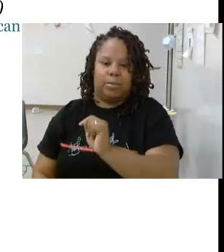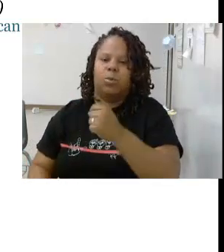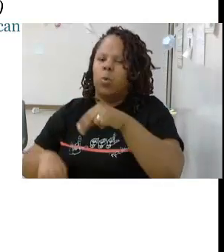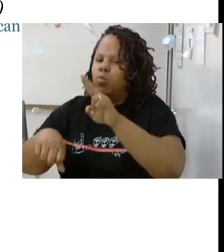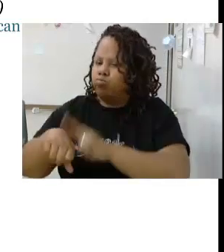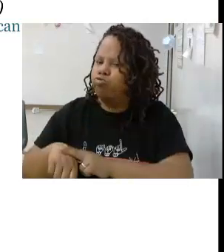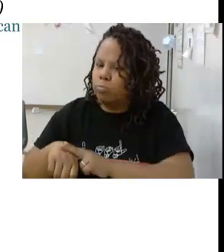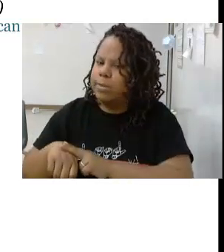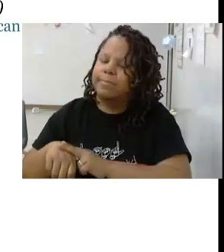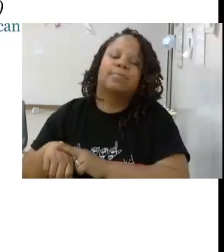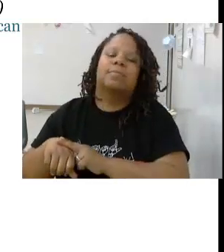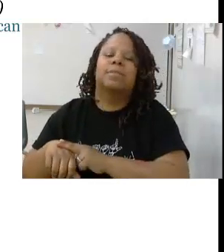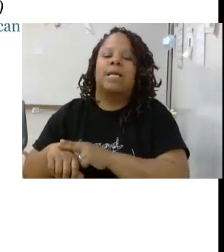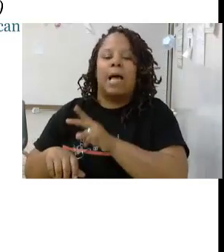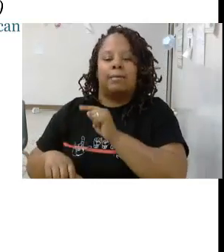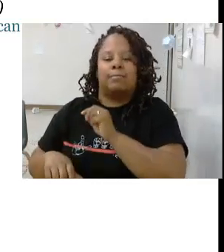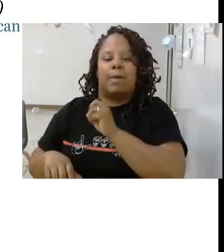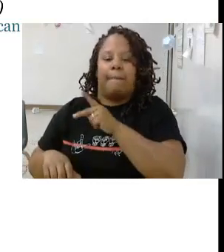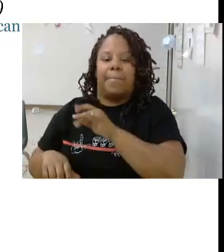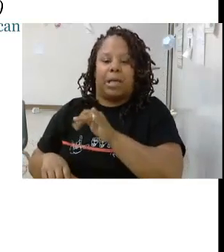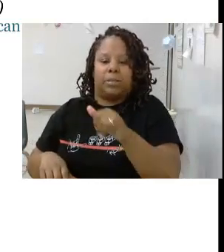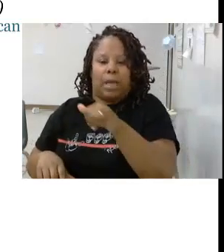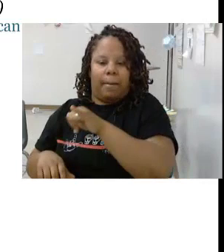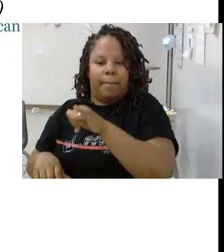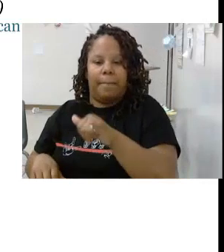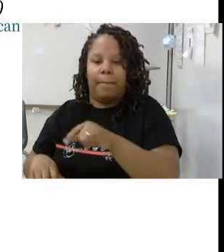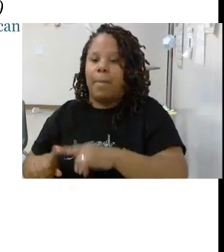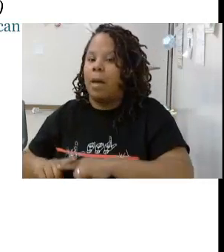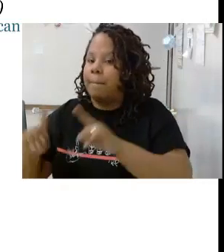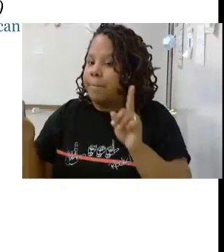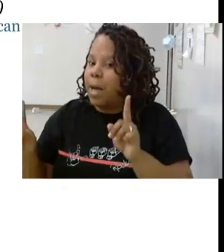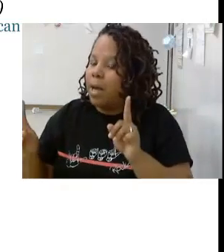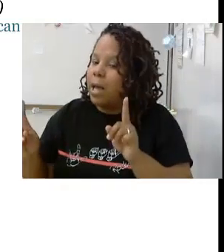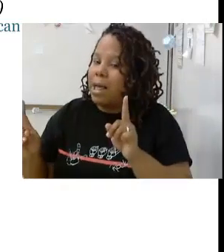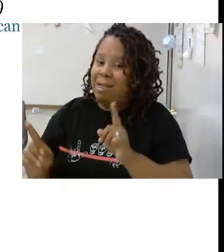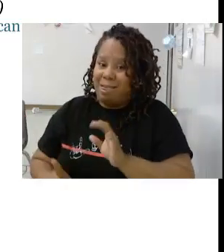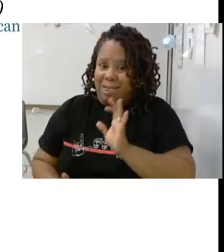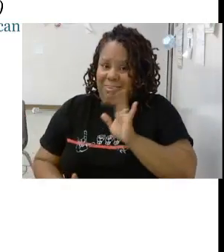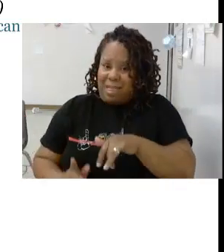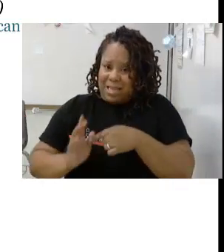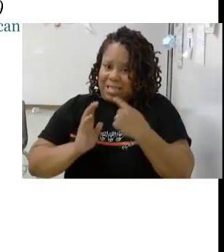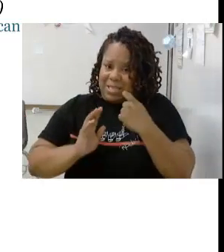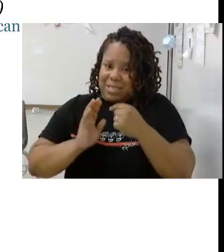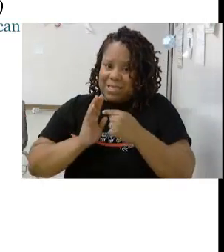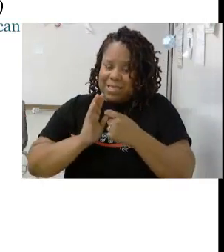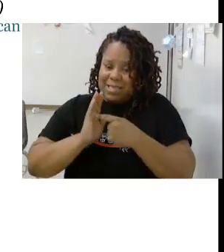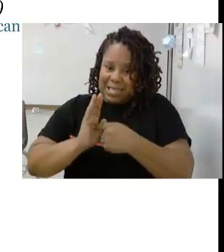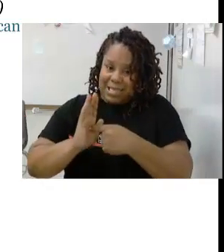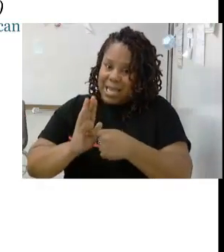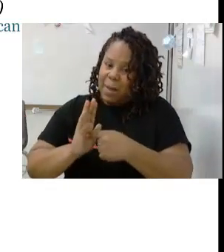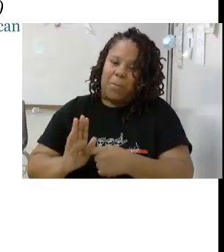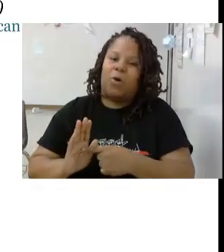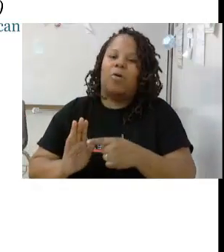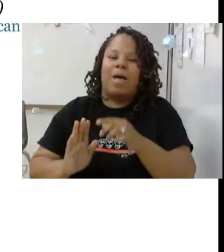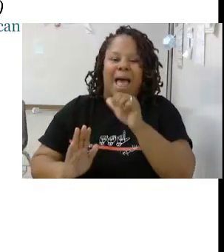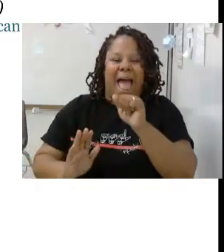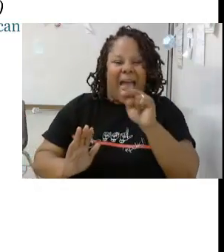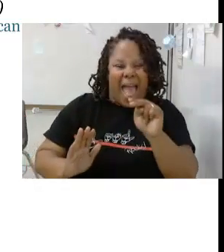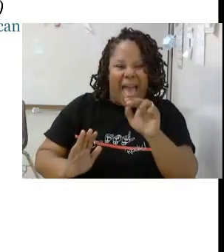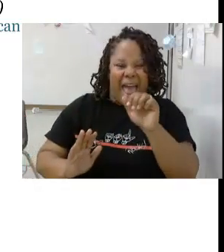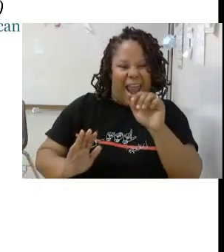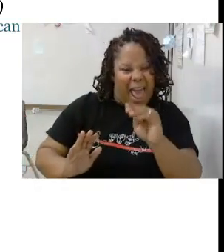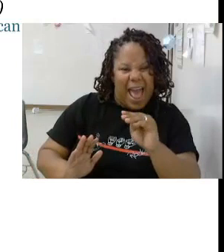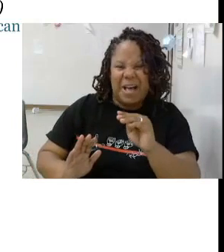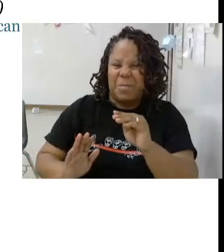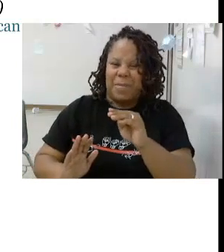what ASL does is, because we don't use am and an and AN at the end of America, that changes